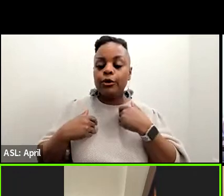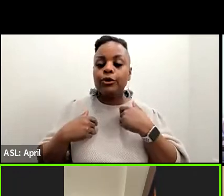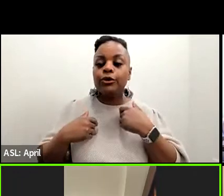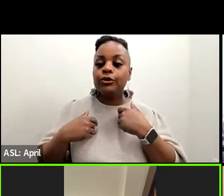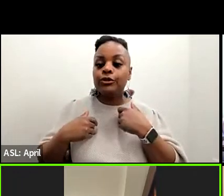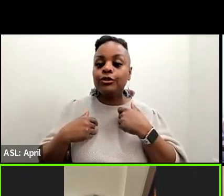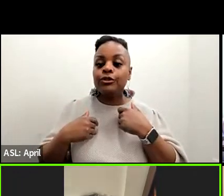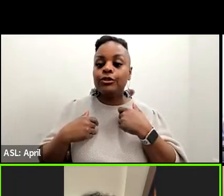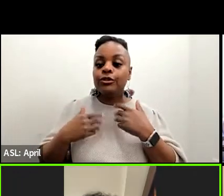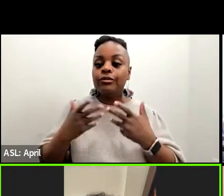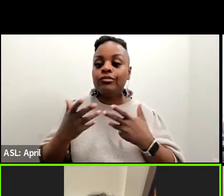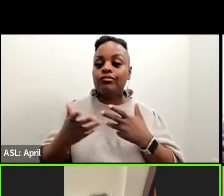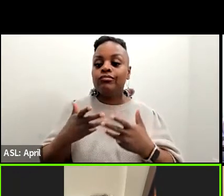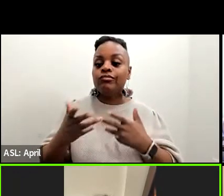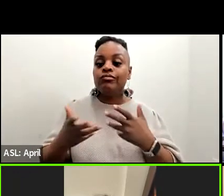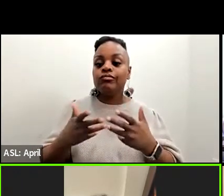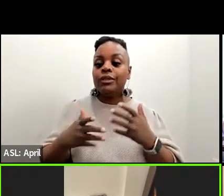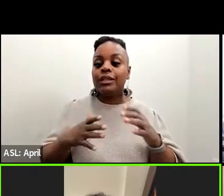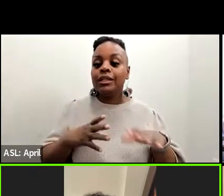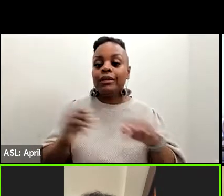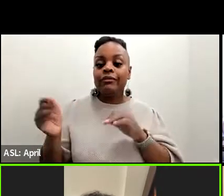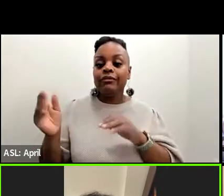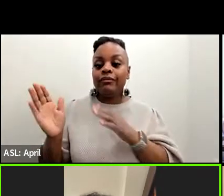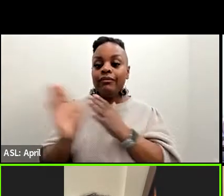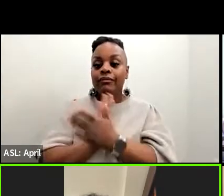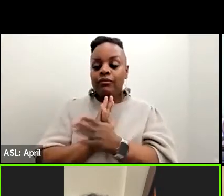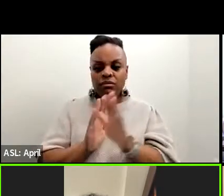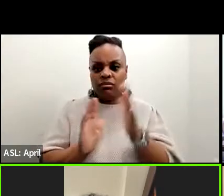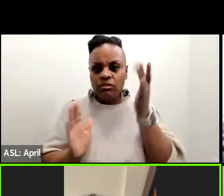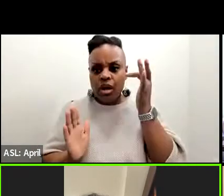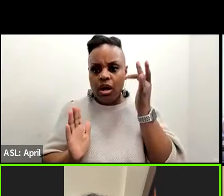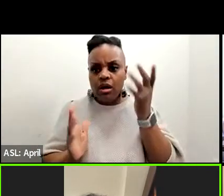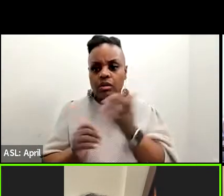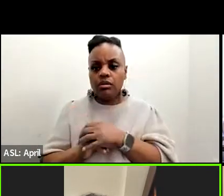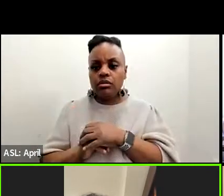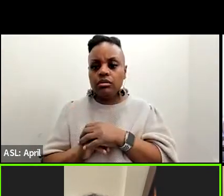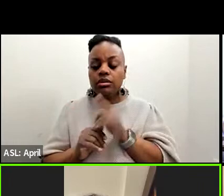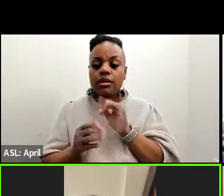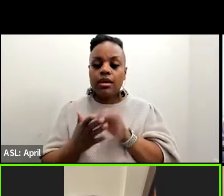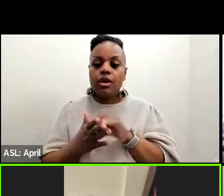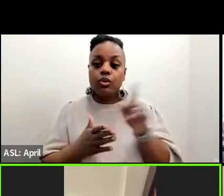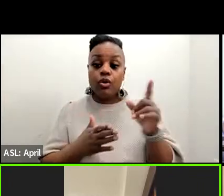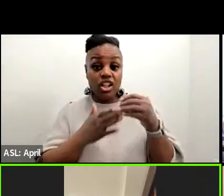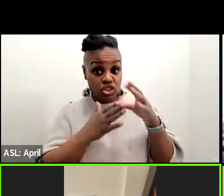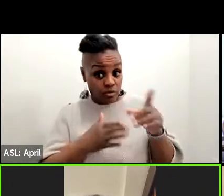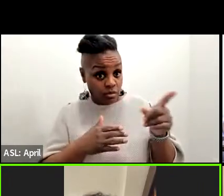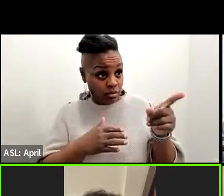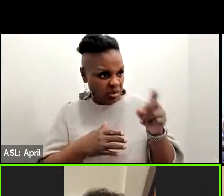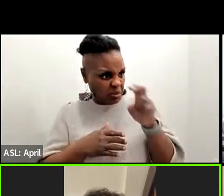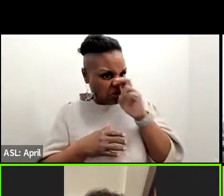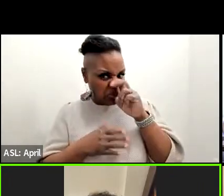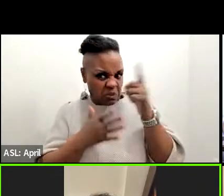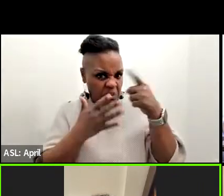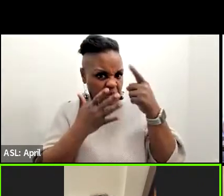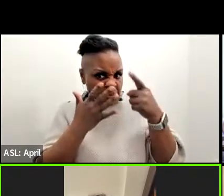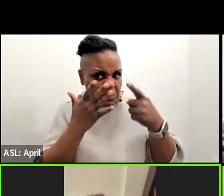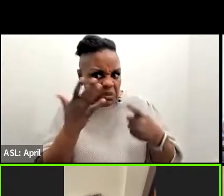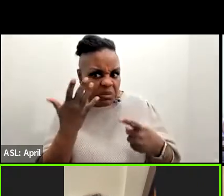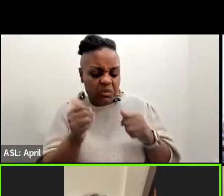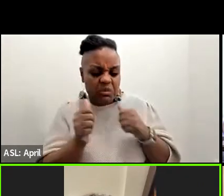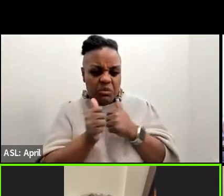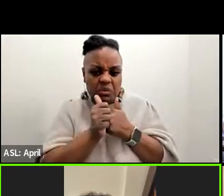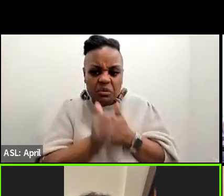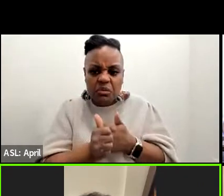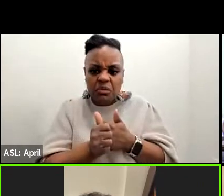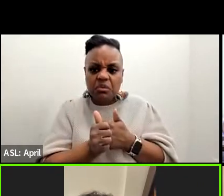And all in all, I would say that the capacity of the Muslim Brotherhood up to this very moment for commanding crowds and mobilizing people